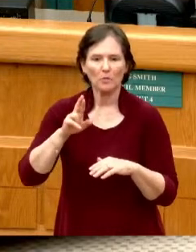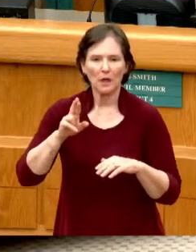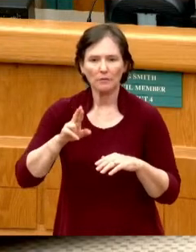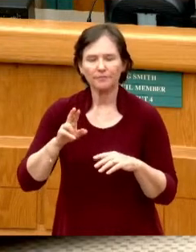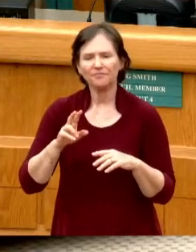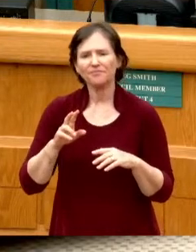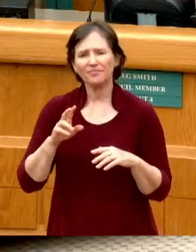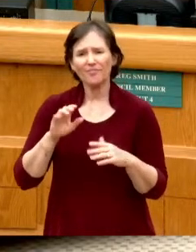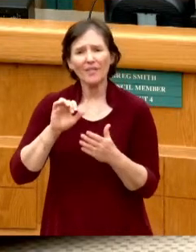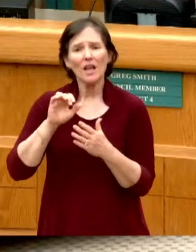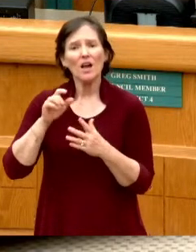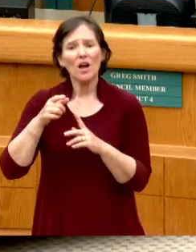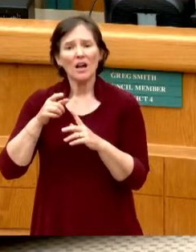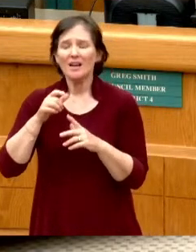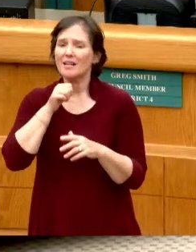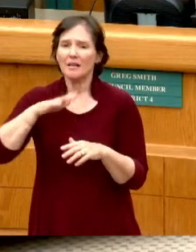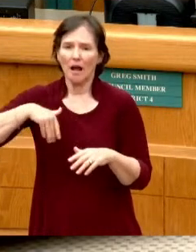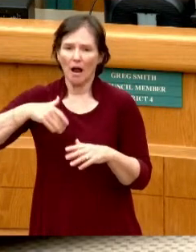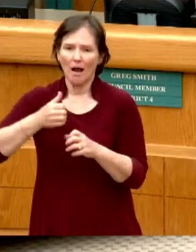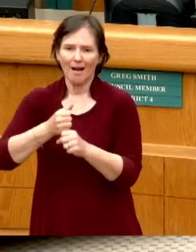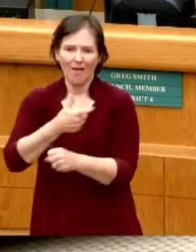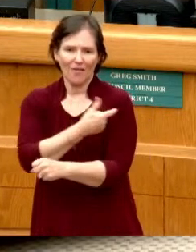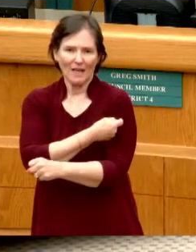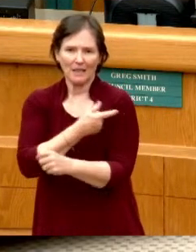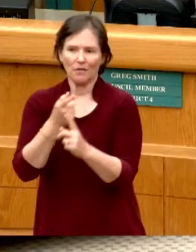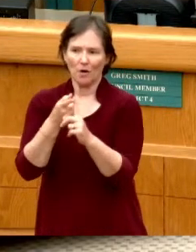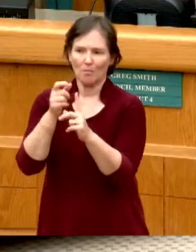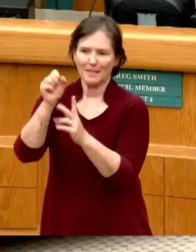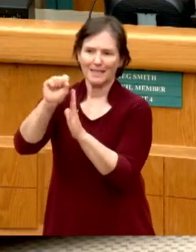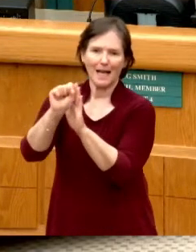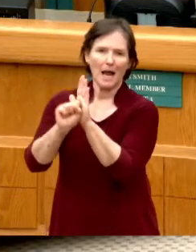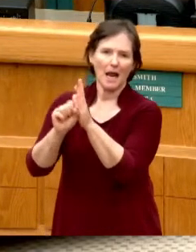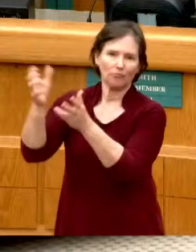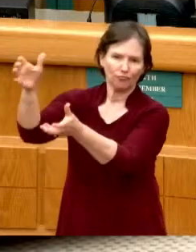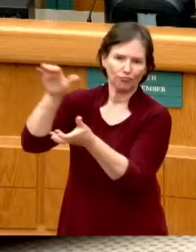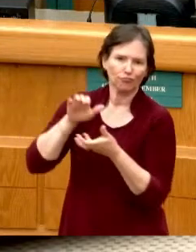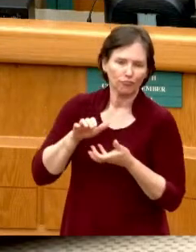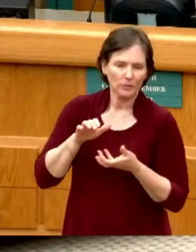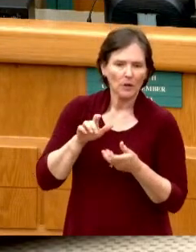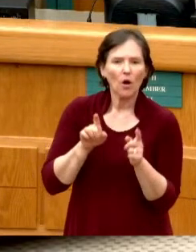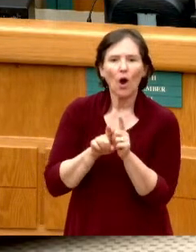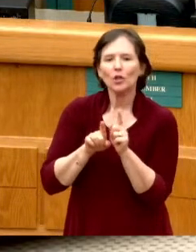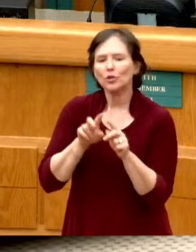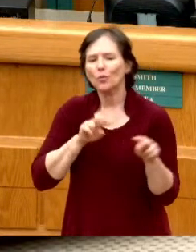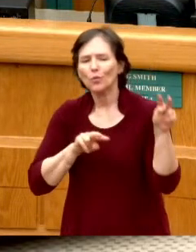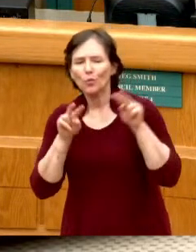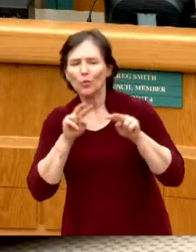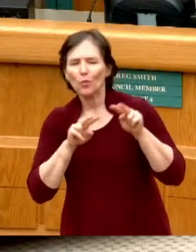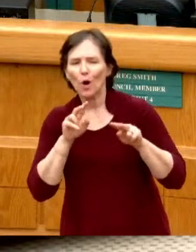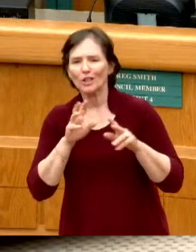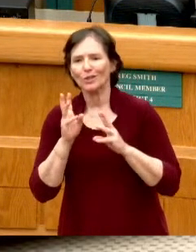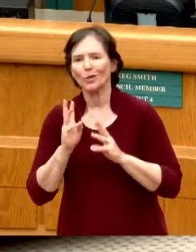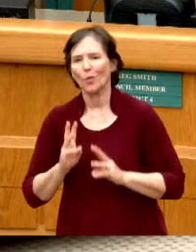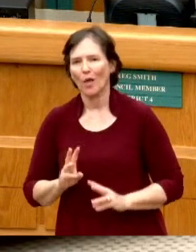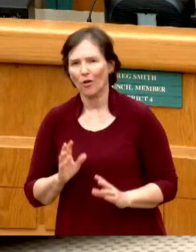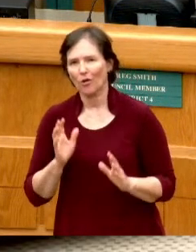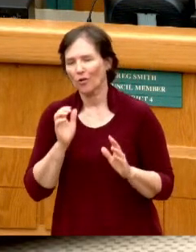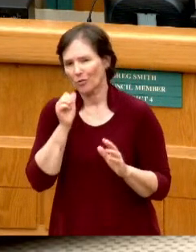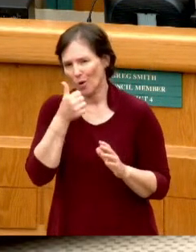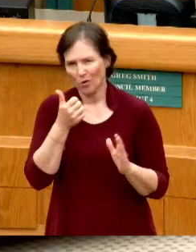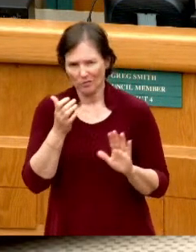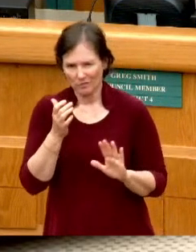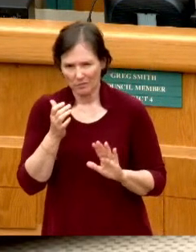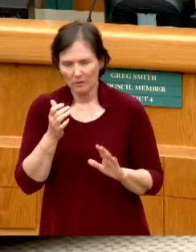from this state has not yet arrived, and we are also monitoring weather conditions. We anticipate a